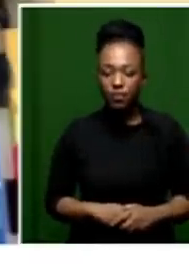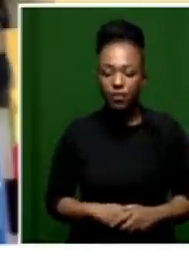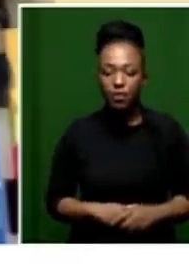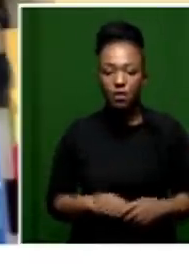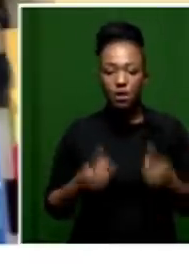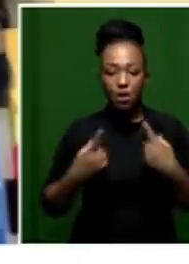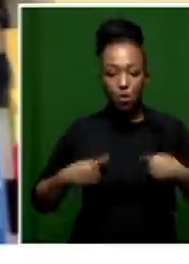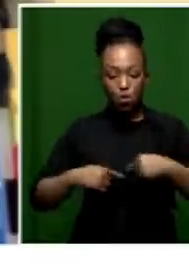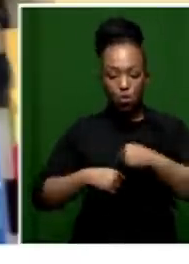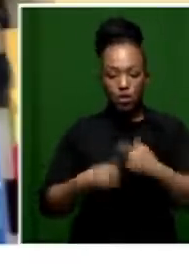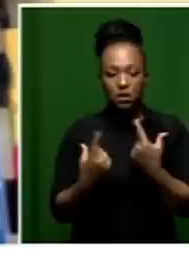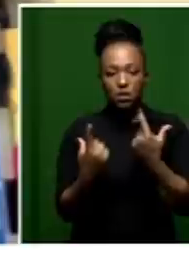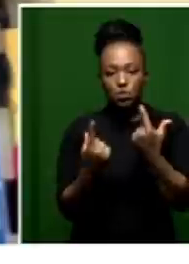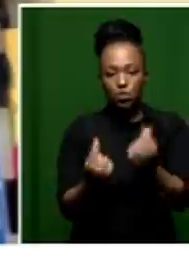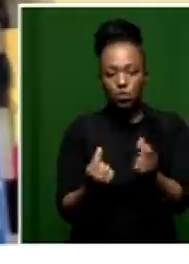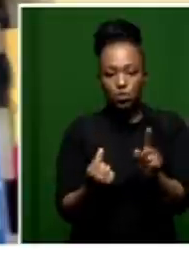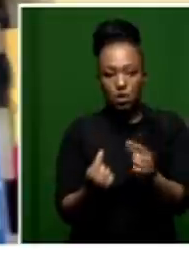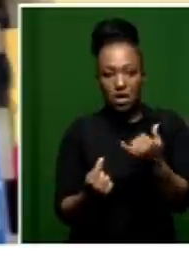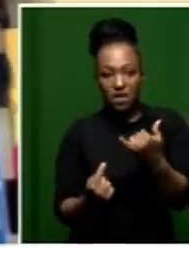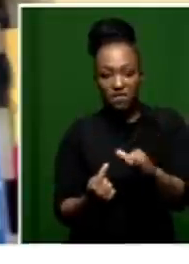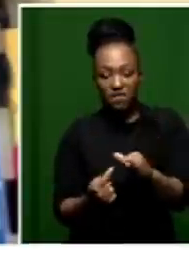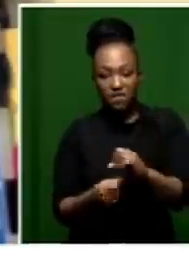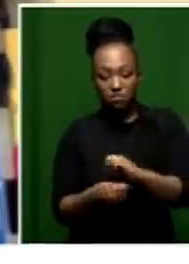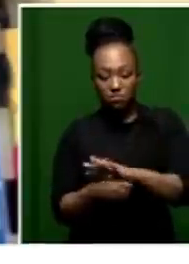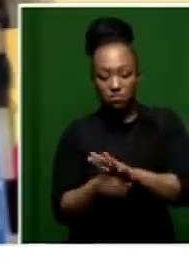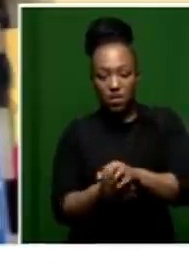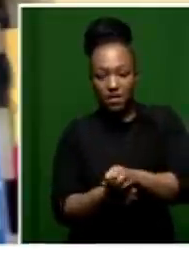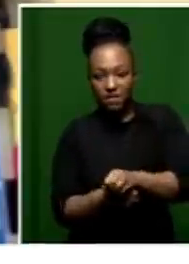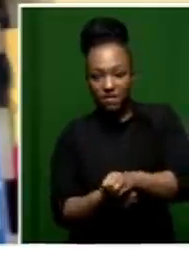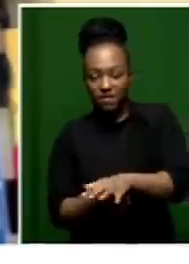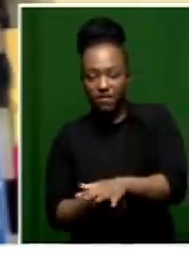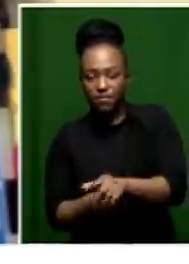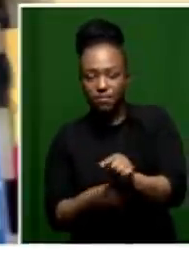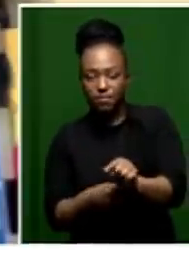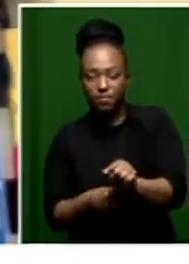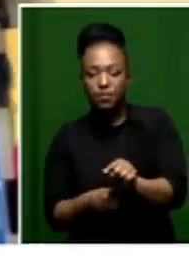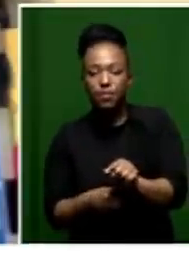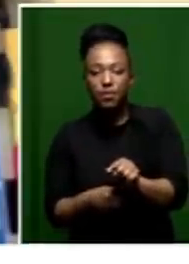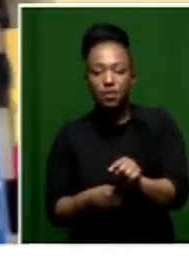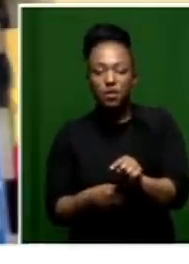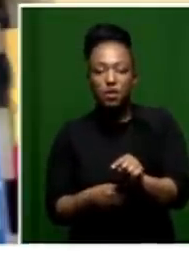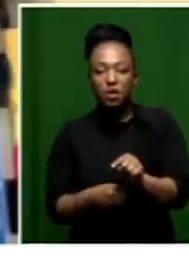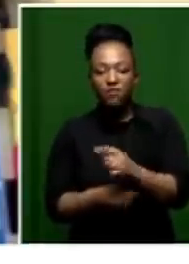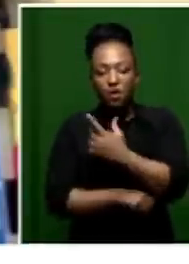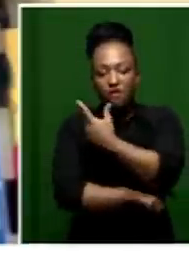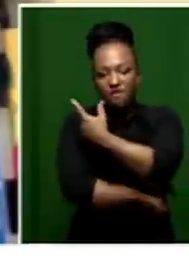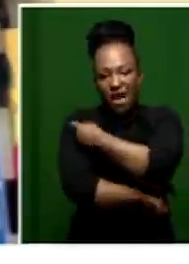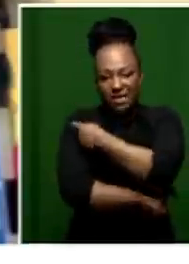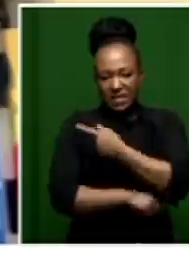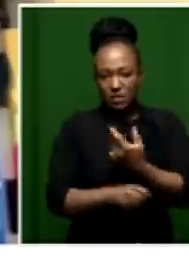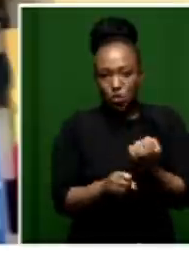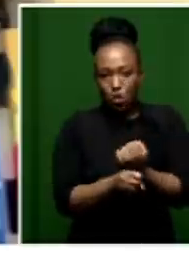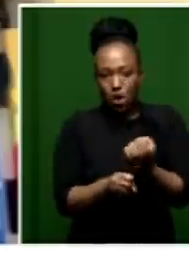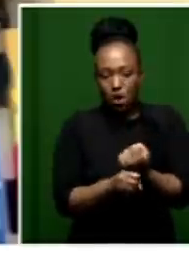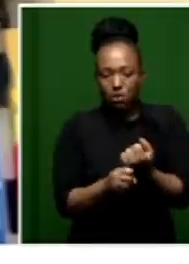we are doing is really detect to see if this variant would decrease the effectiveness of the vaccines, but we still